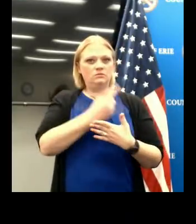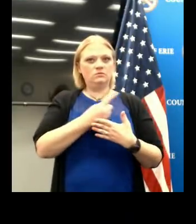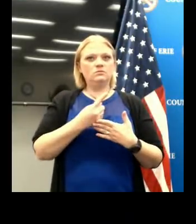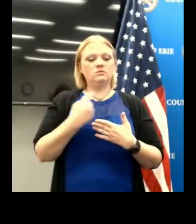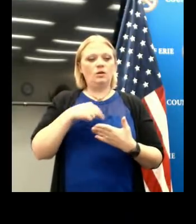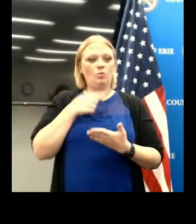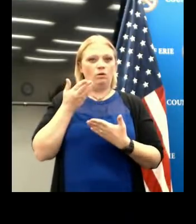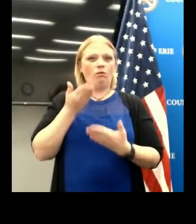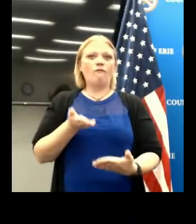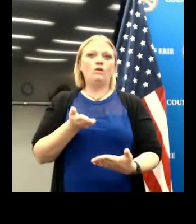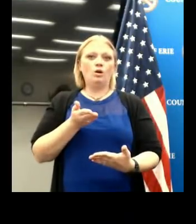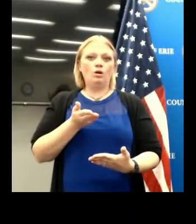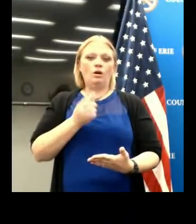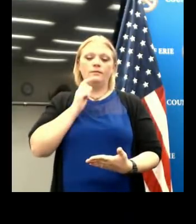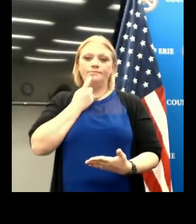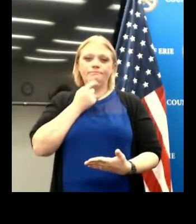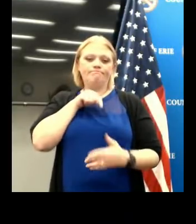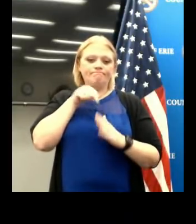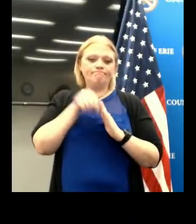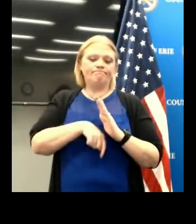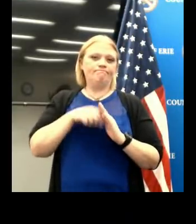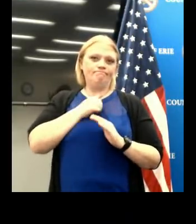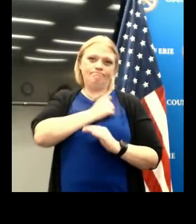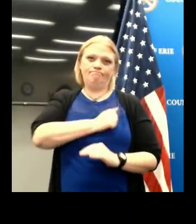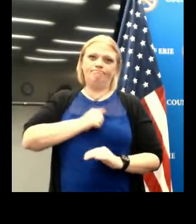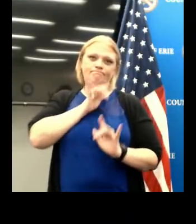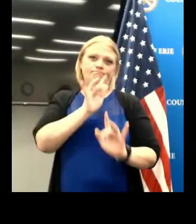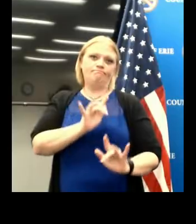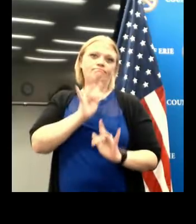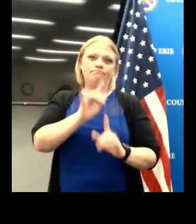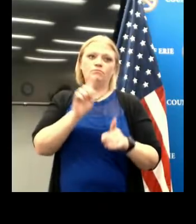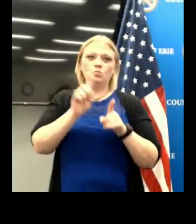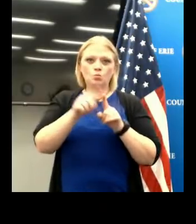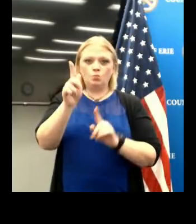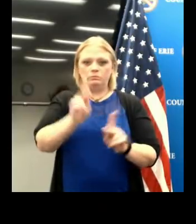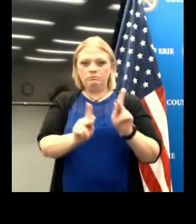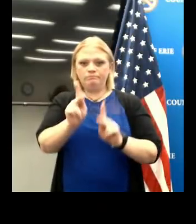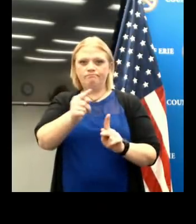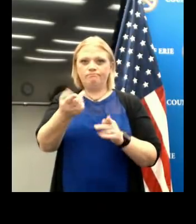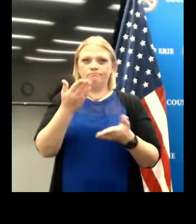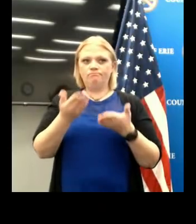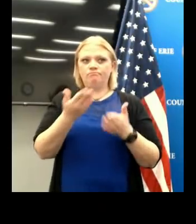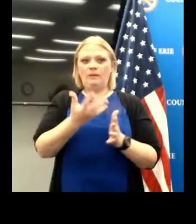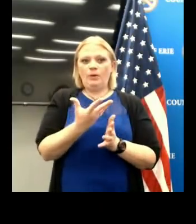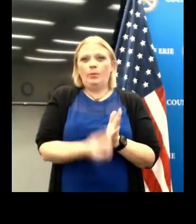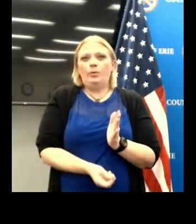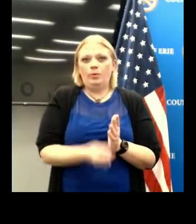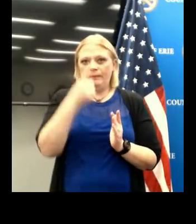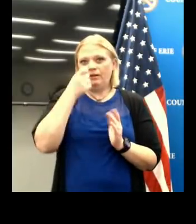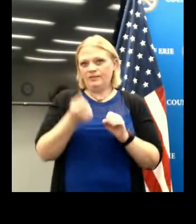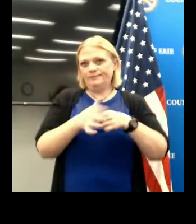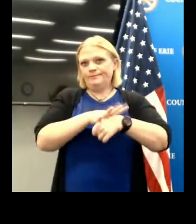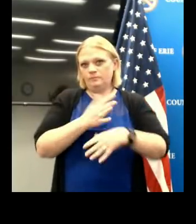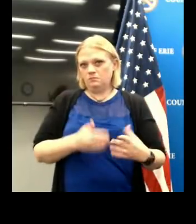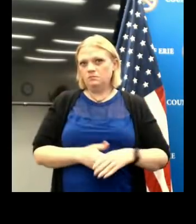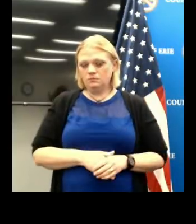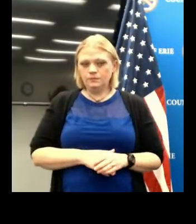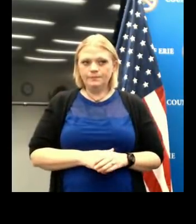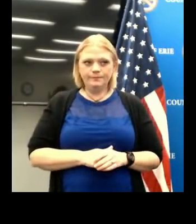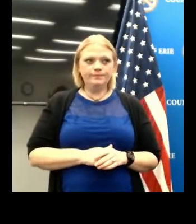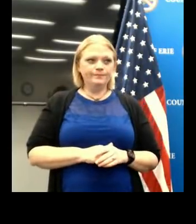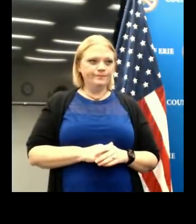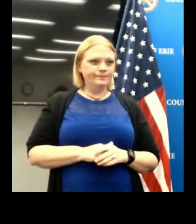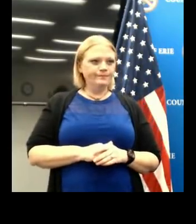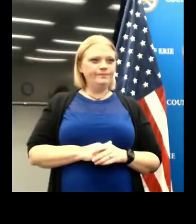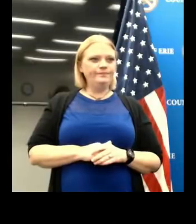offer our deepest condolences to the loved ones of those who may have perished as a result of COVID-19 in